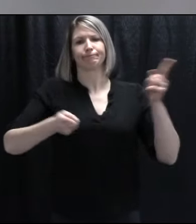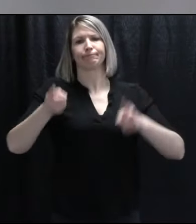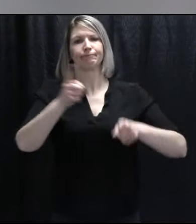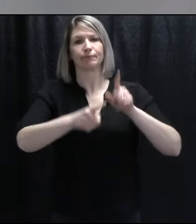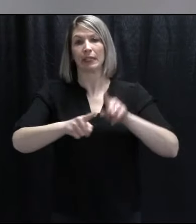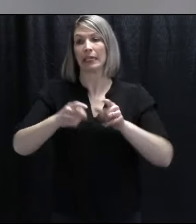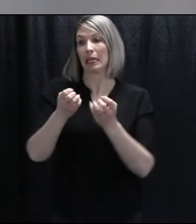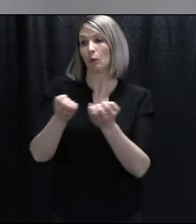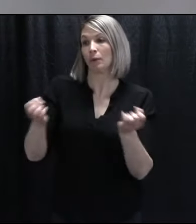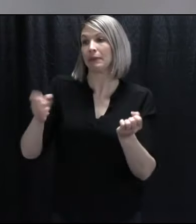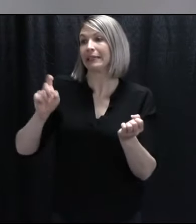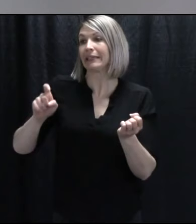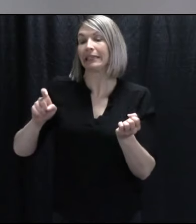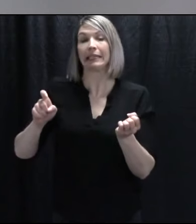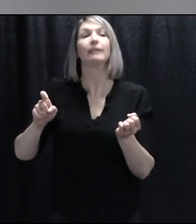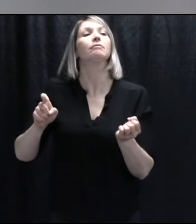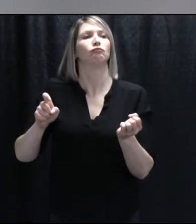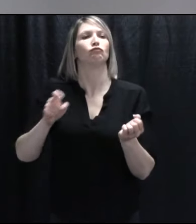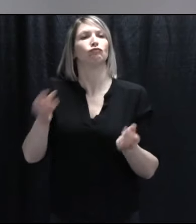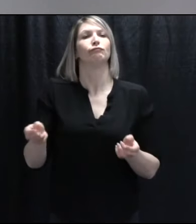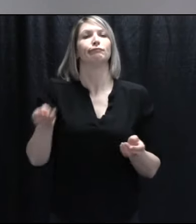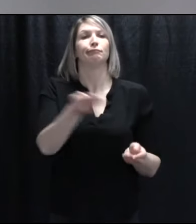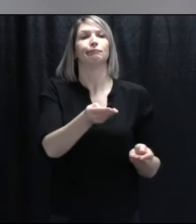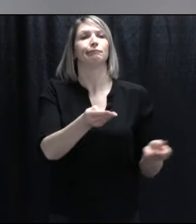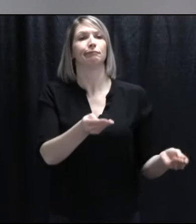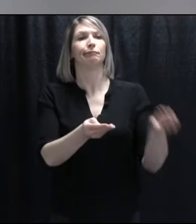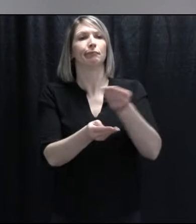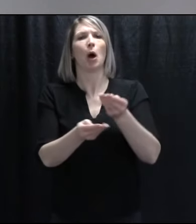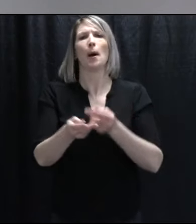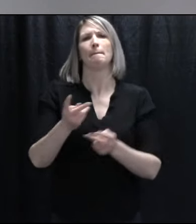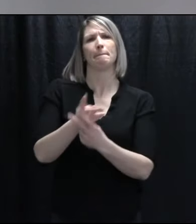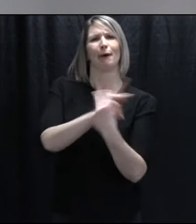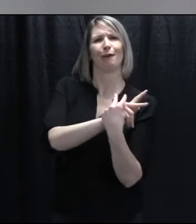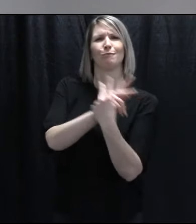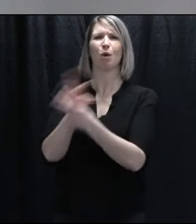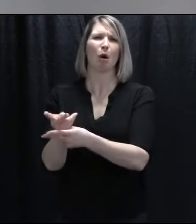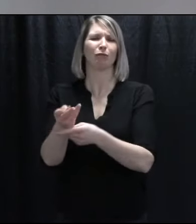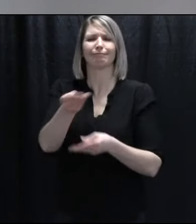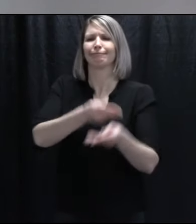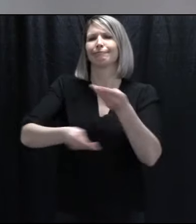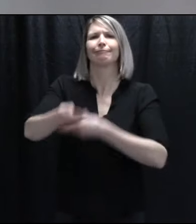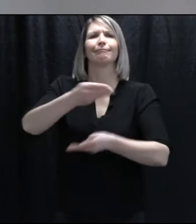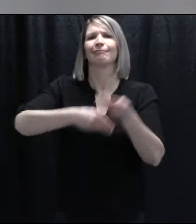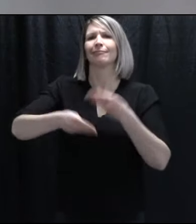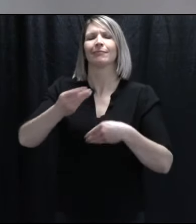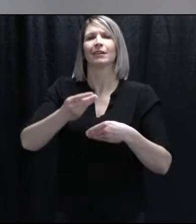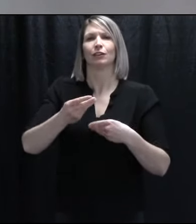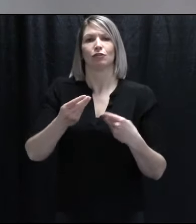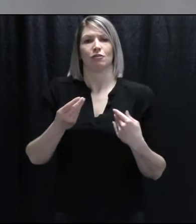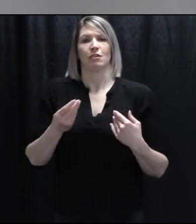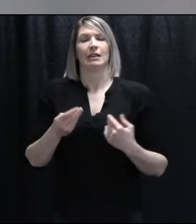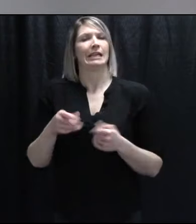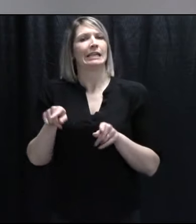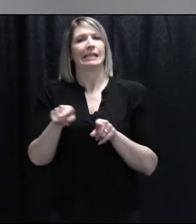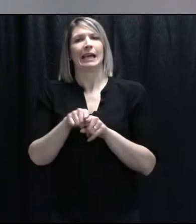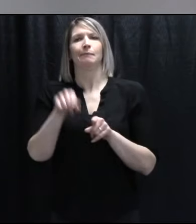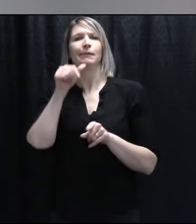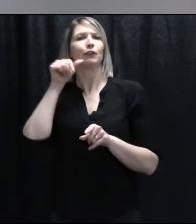under these circumstances. So at the moment, again, it relates to discussions like were had